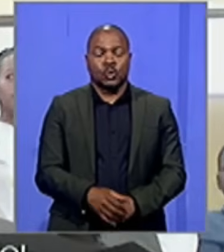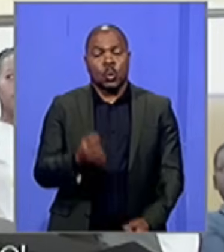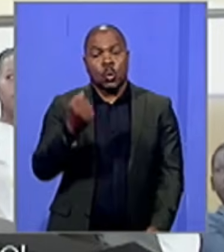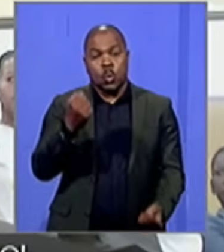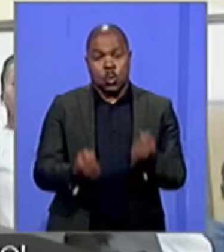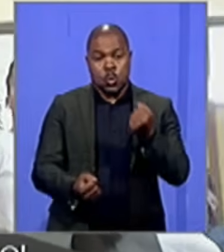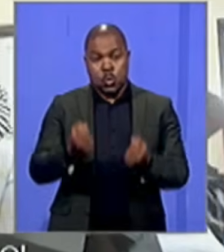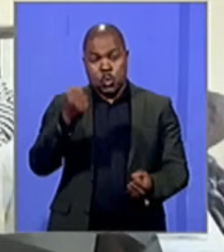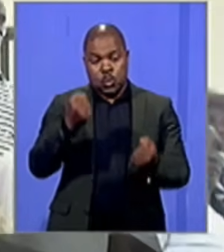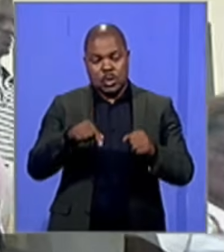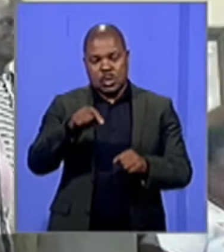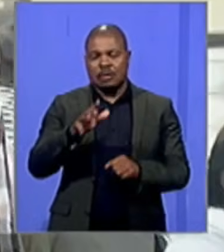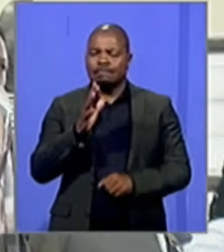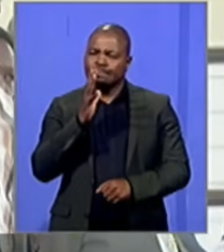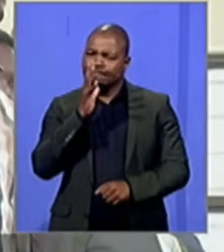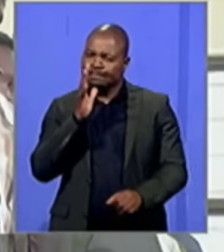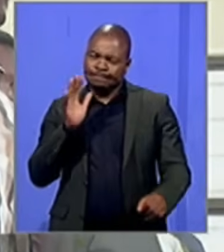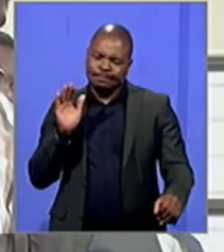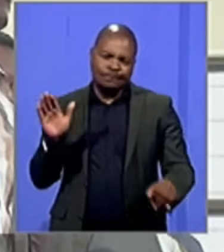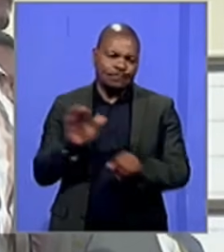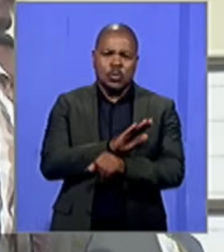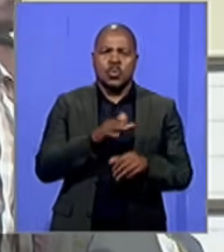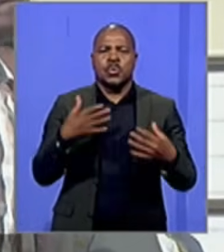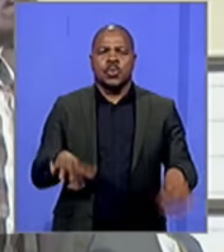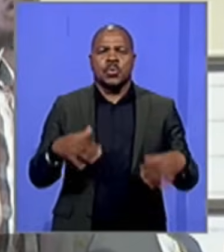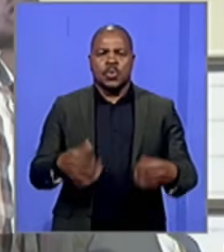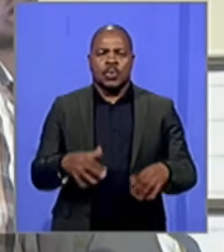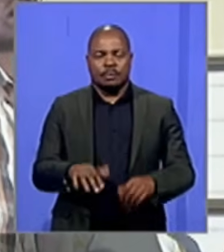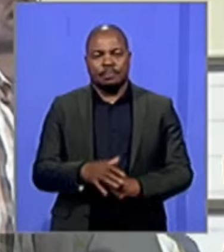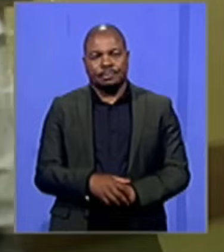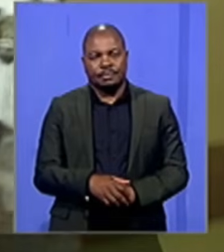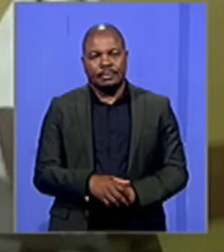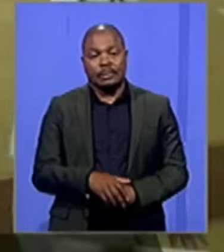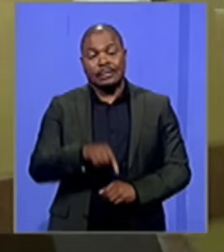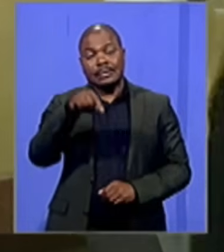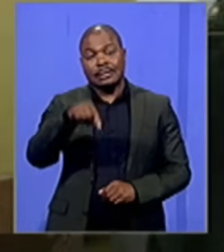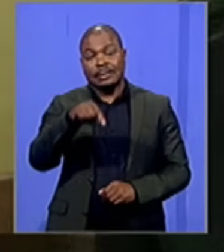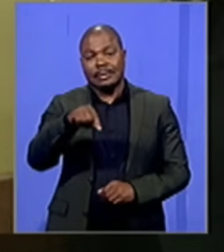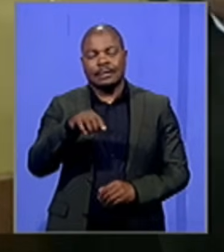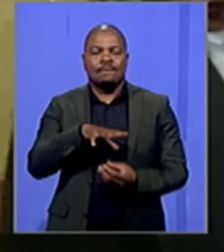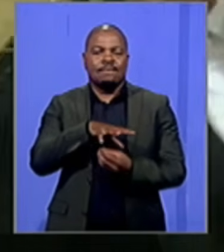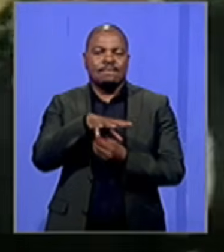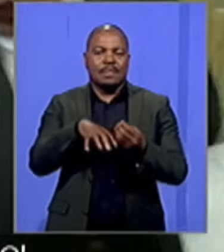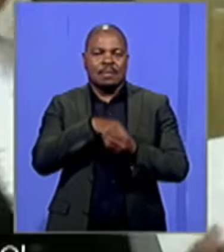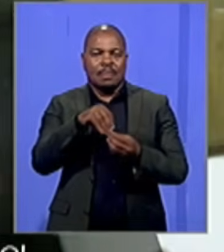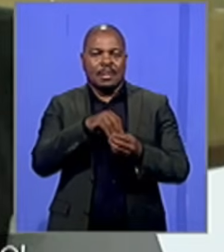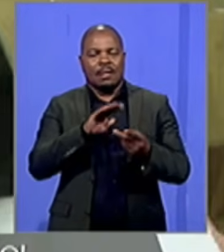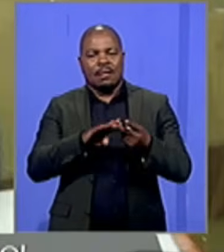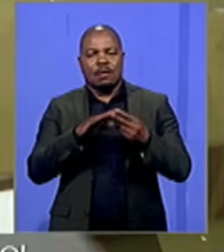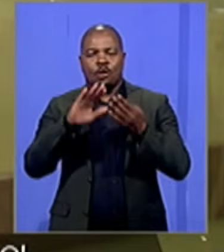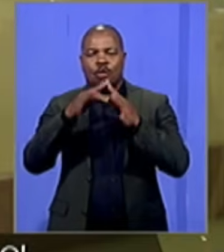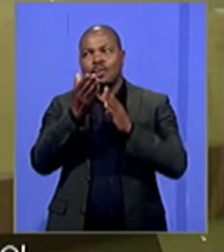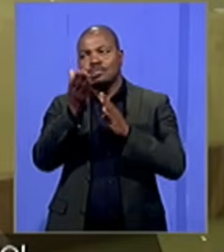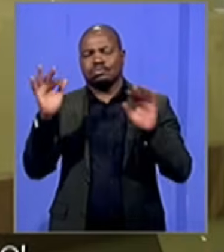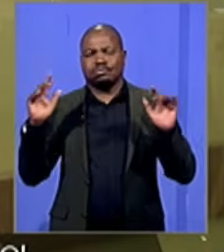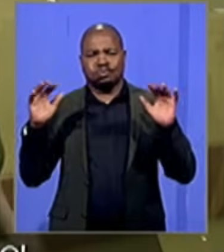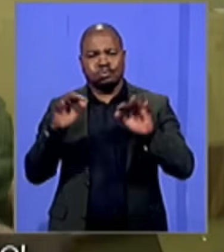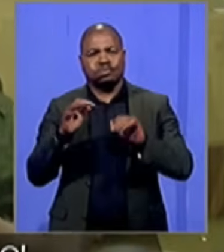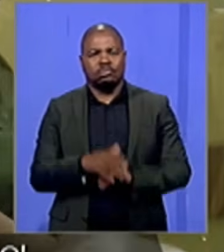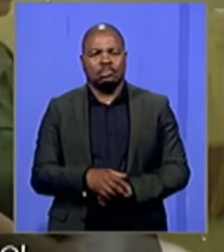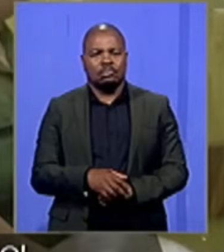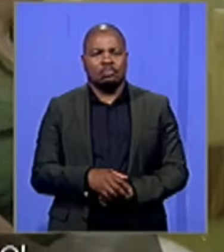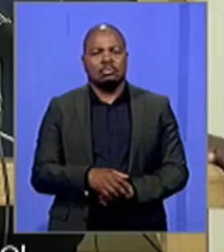Kgotlatshekelo eo e ne e tletse mebile phophoma e ne e tletse ka ba lelapa le baagi